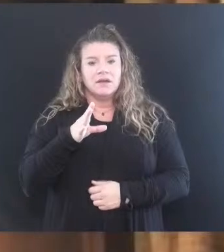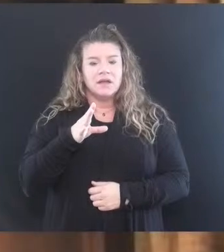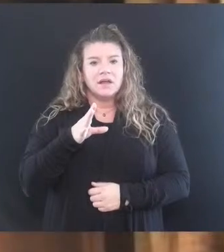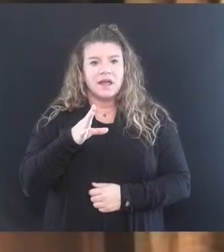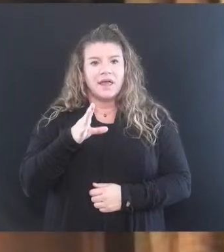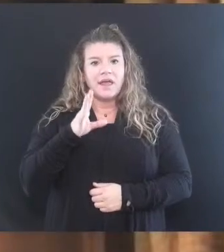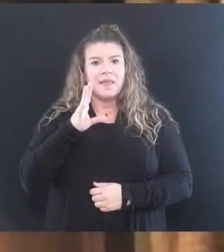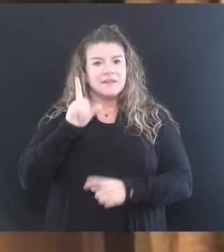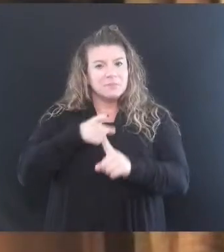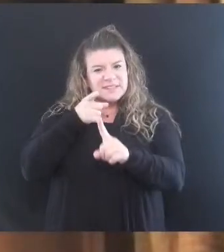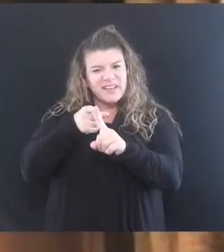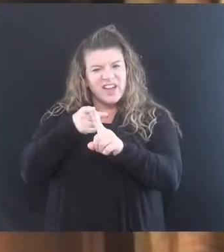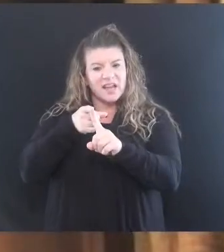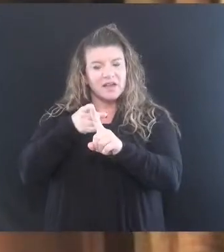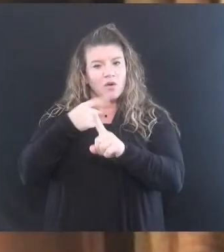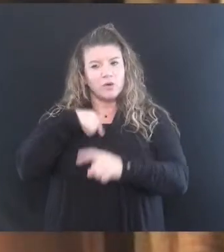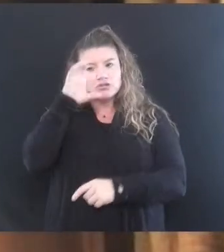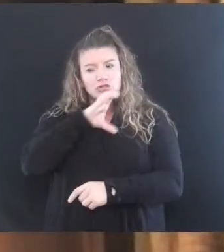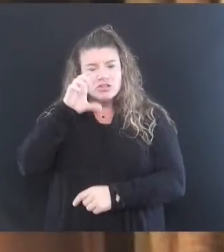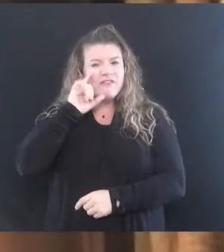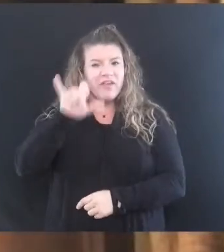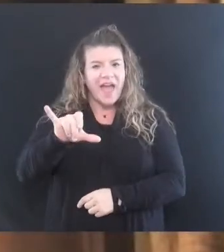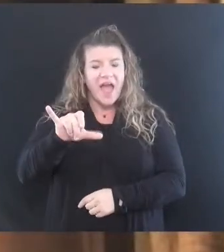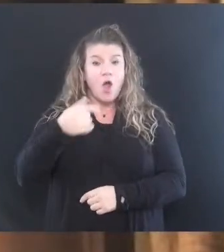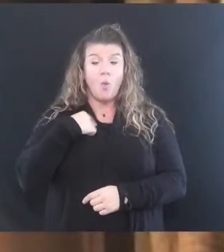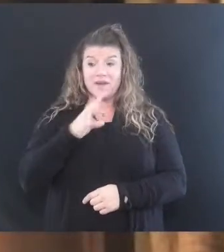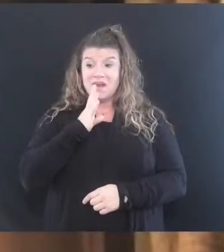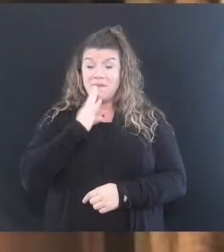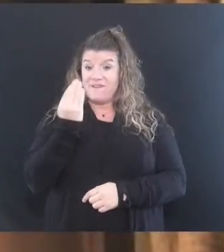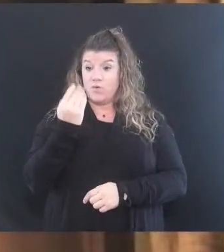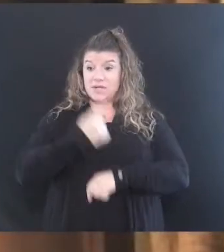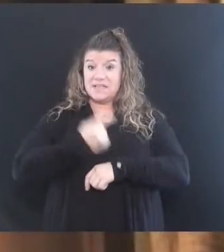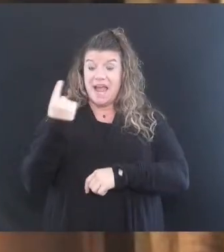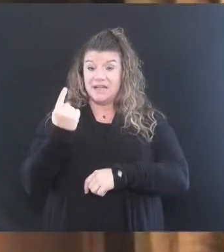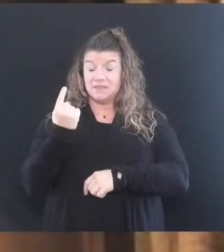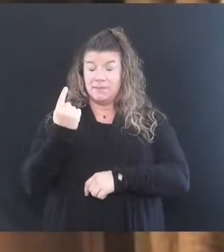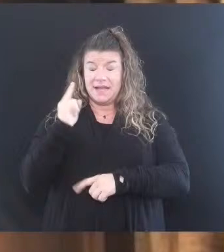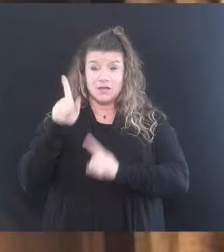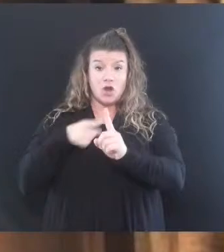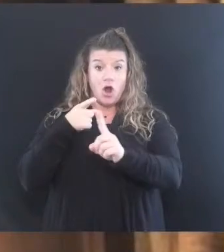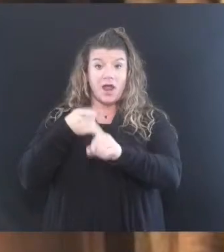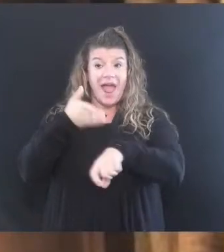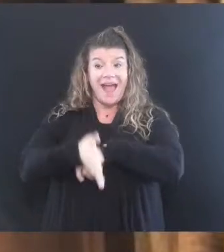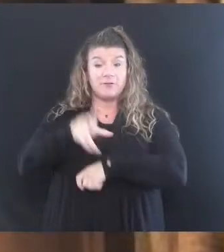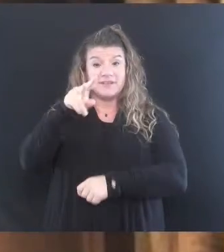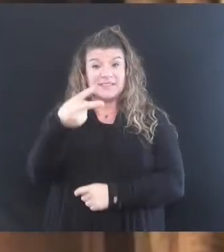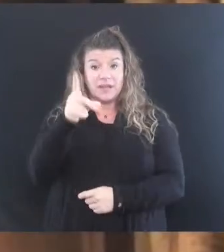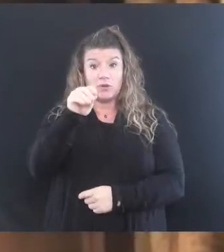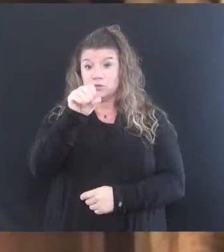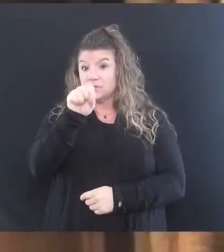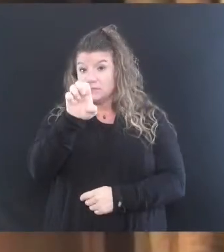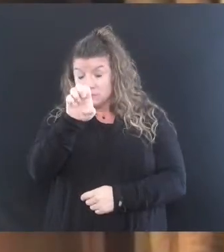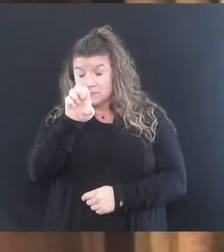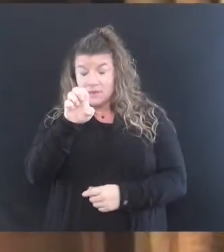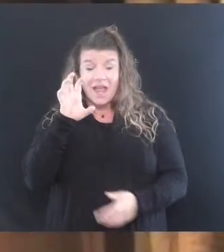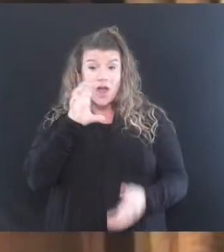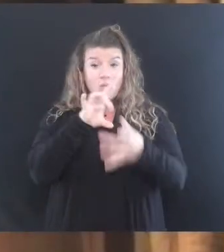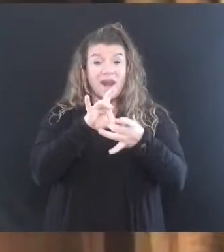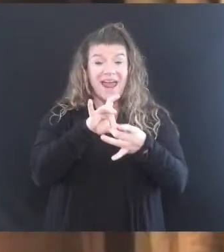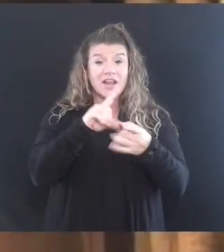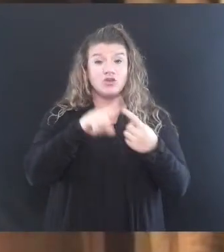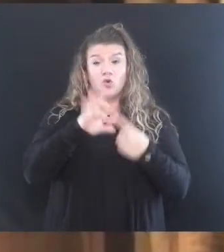the target that we would search for. We had talked about 14 days being the target after the second dose. And related to